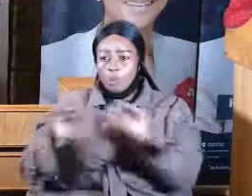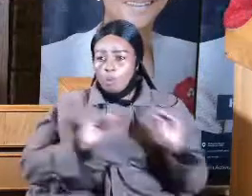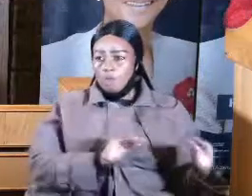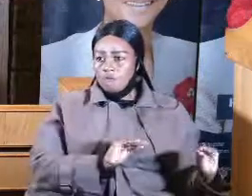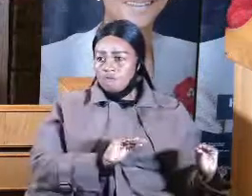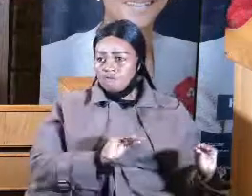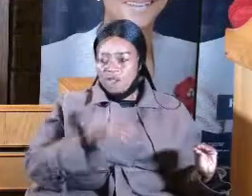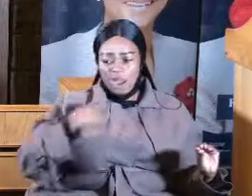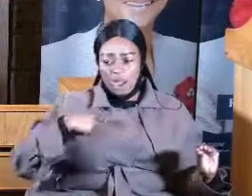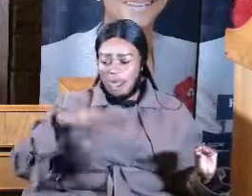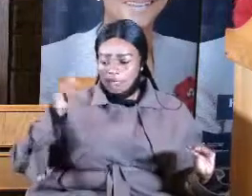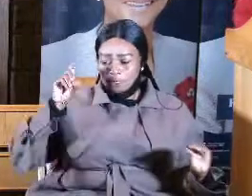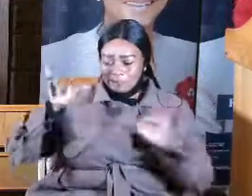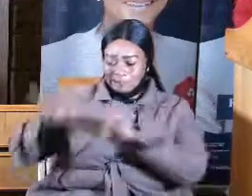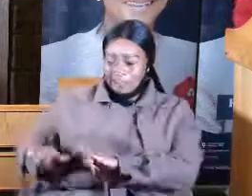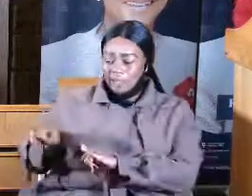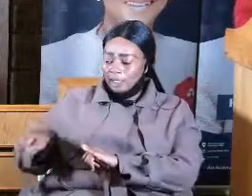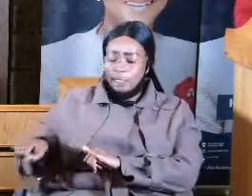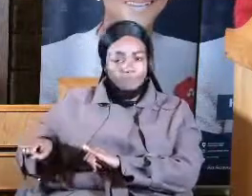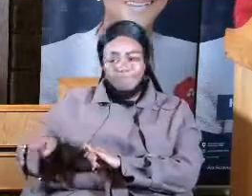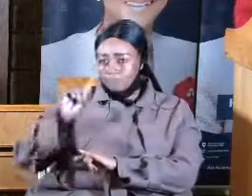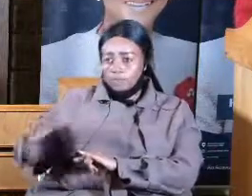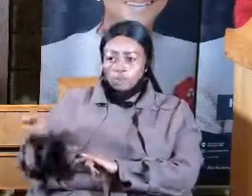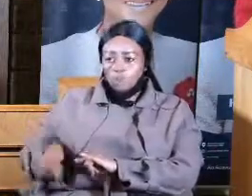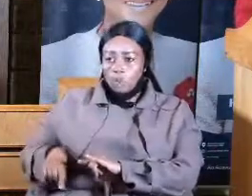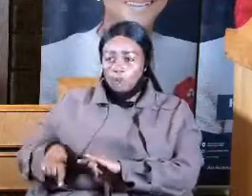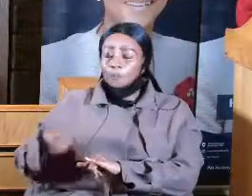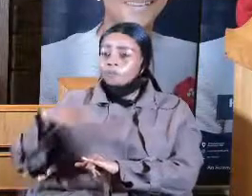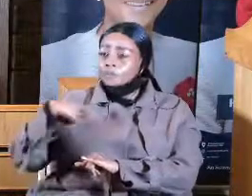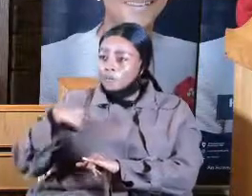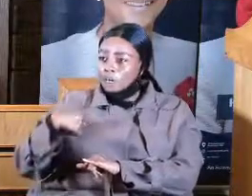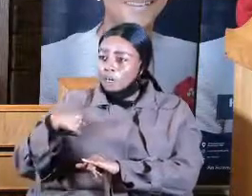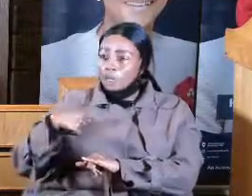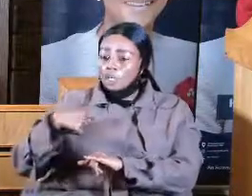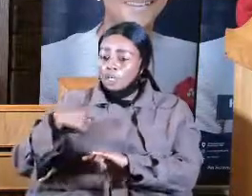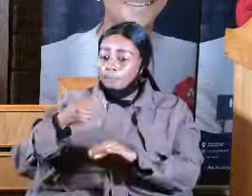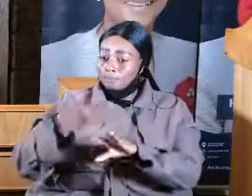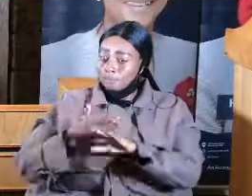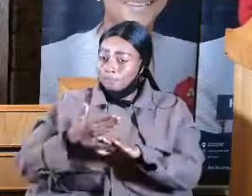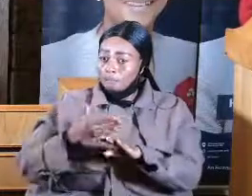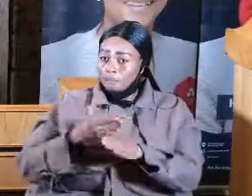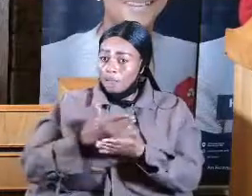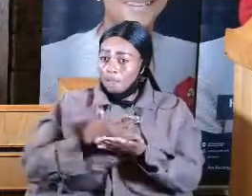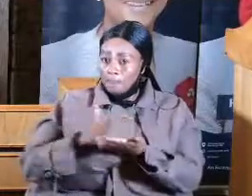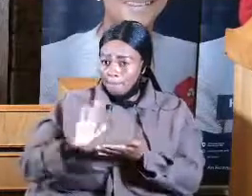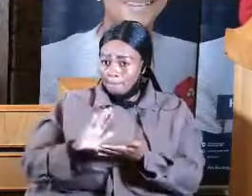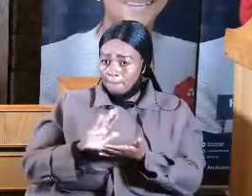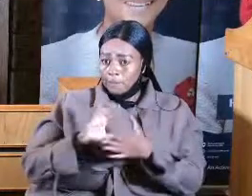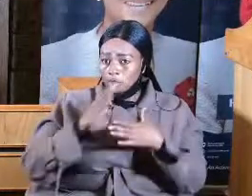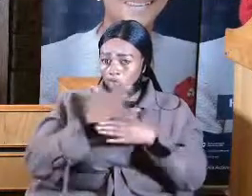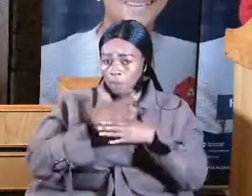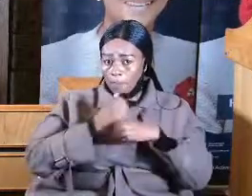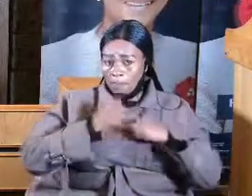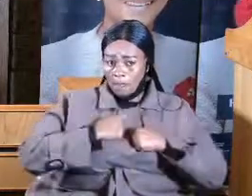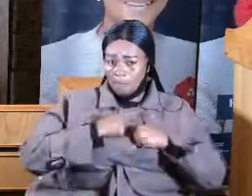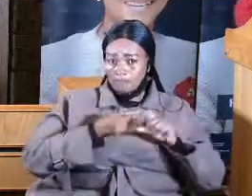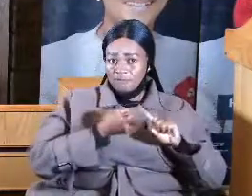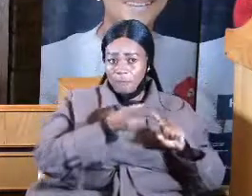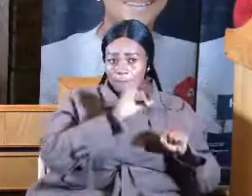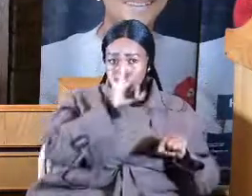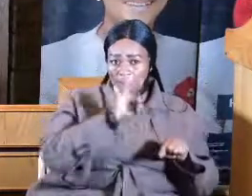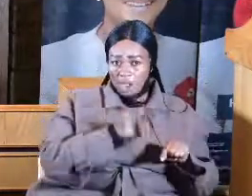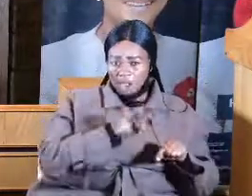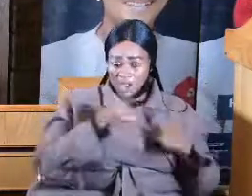staying. I don't belong in that house. I was retrenched from my job in March this year. At the